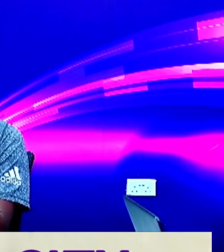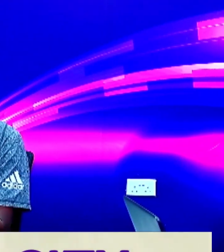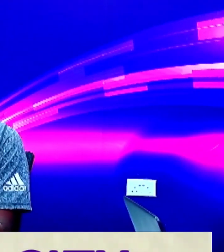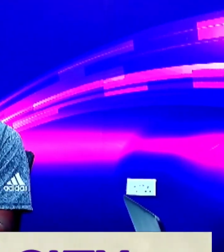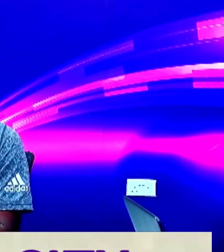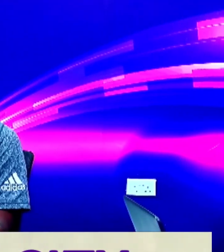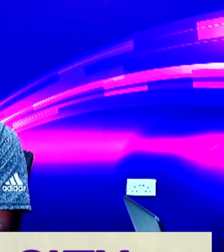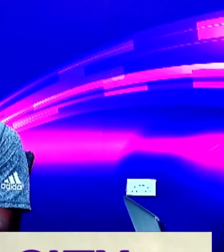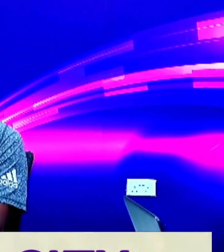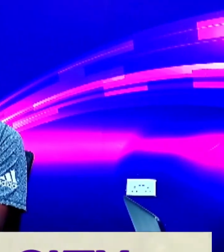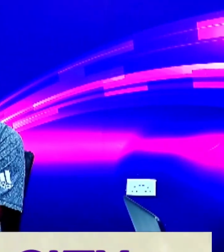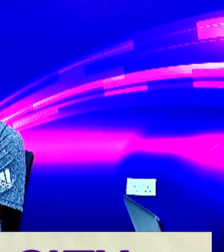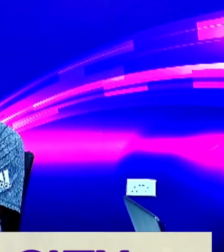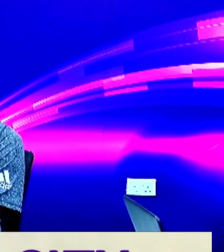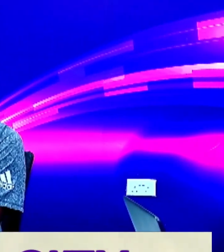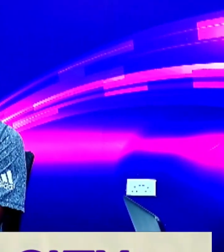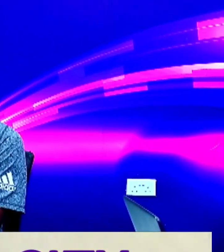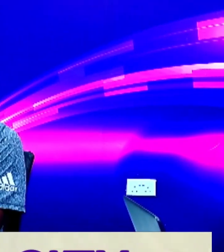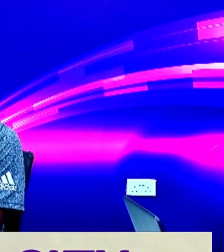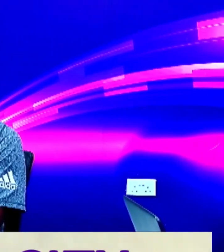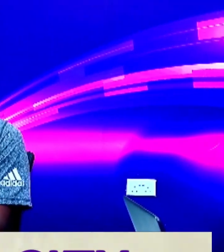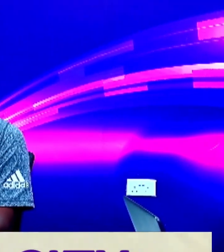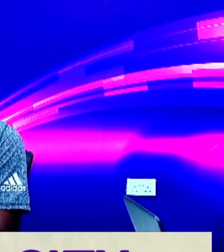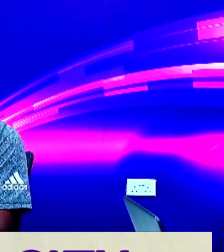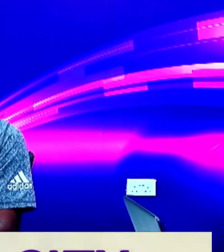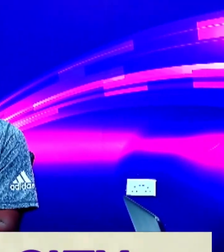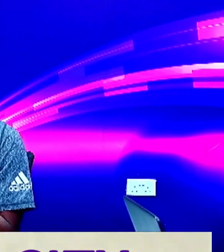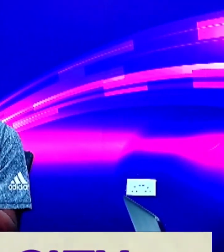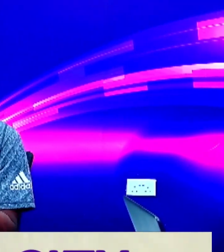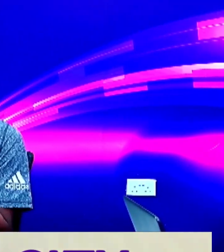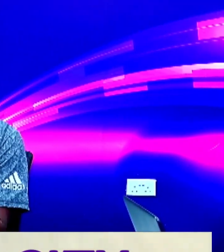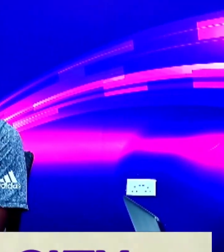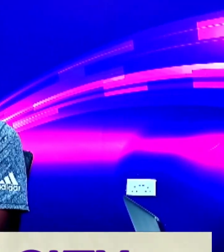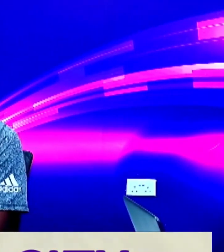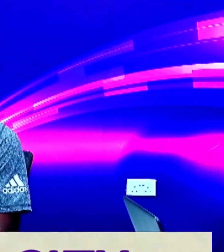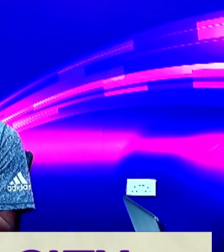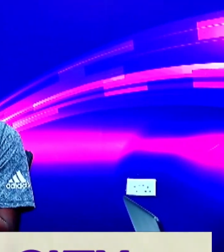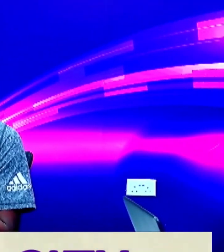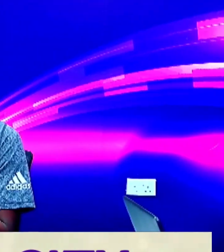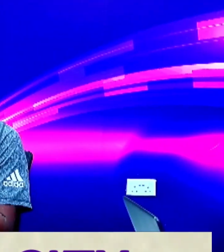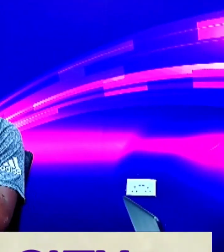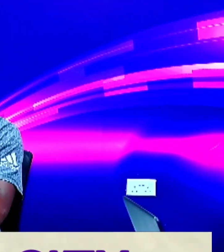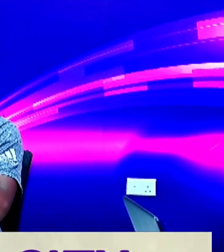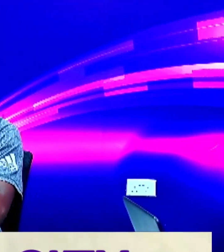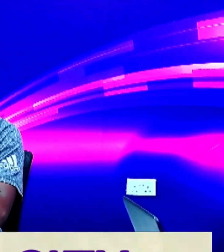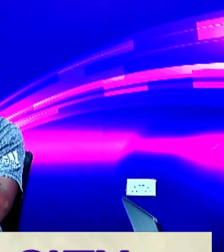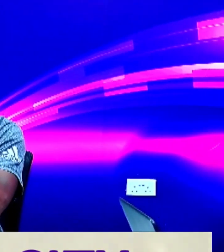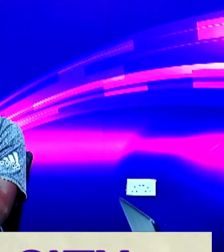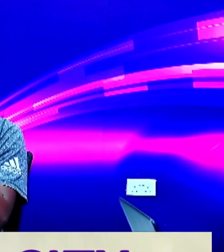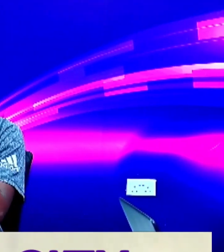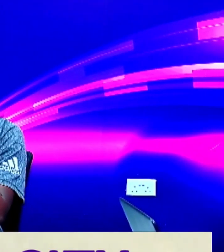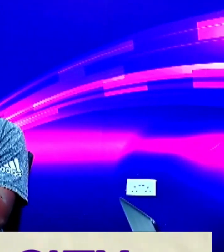match. But for Bournemouth is a very strong team. Maybe they just saw it as a